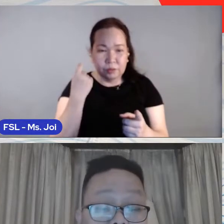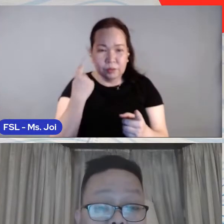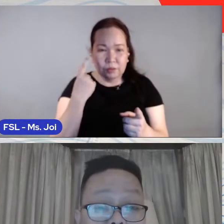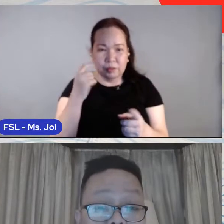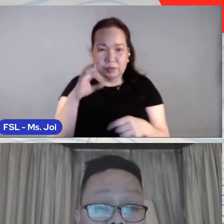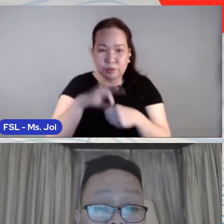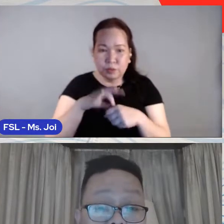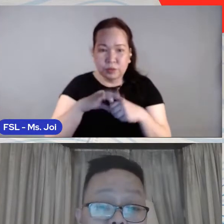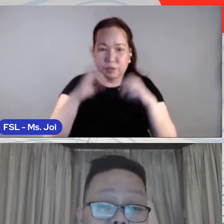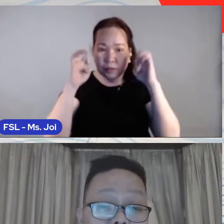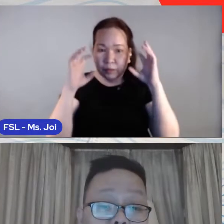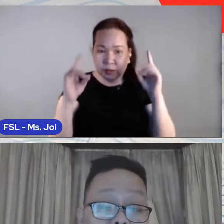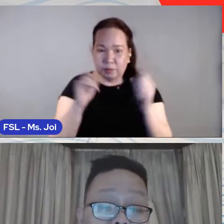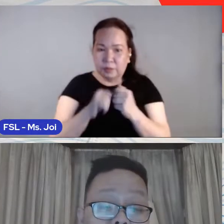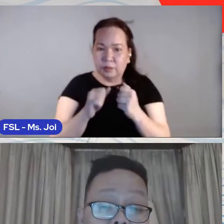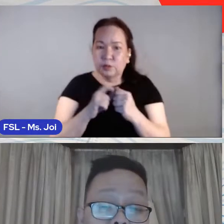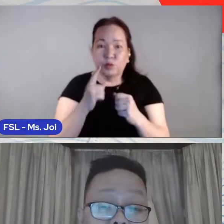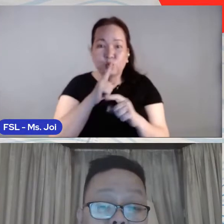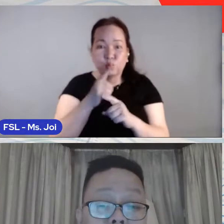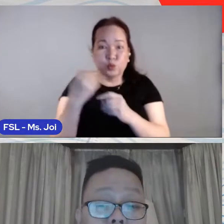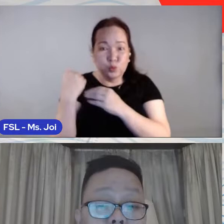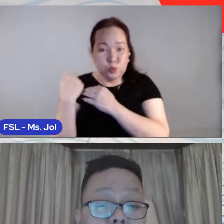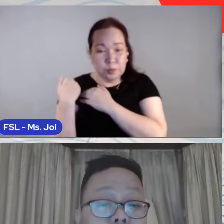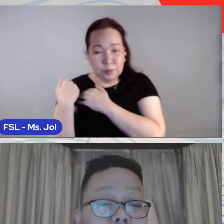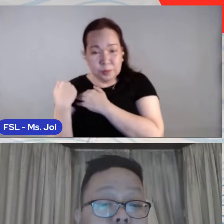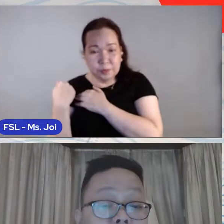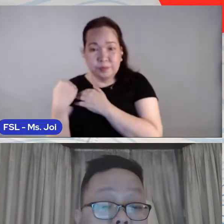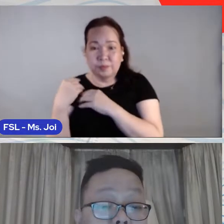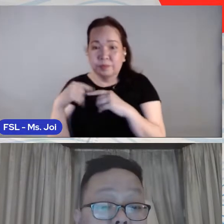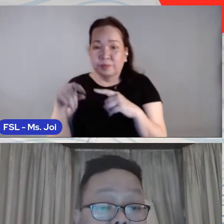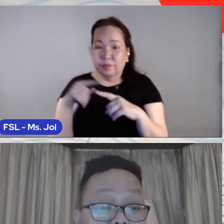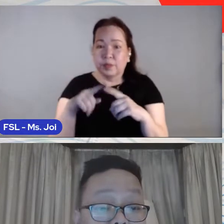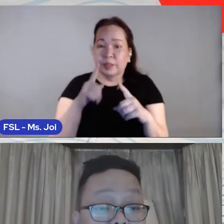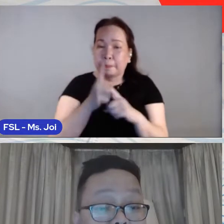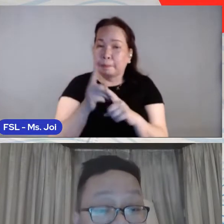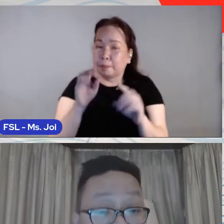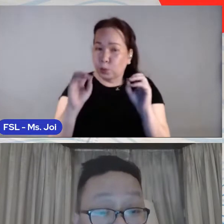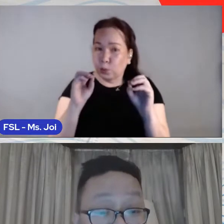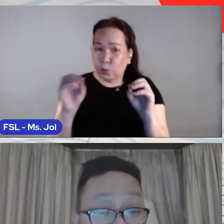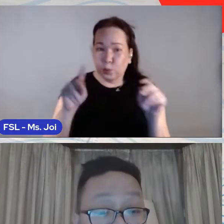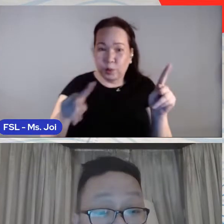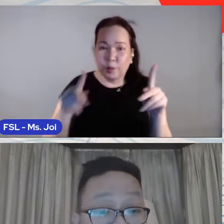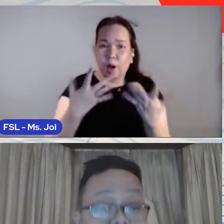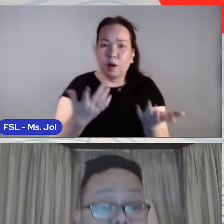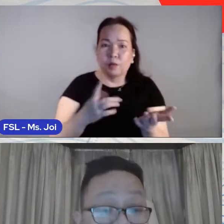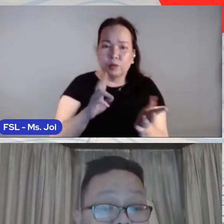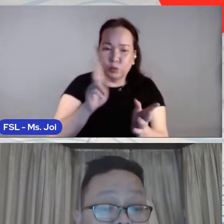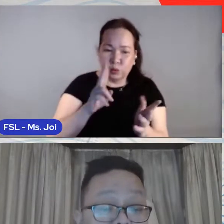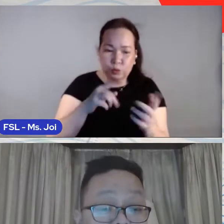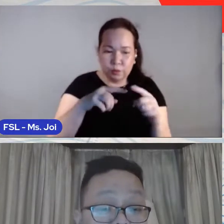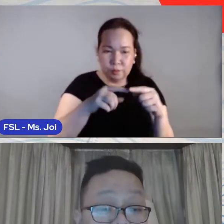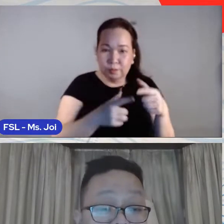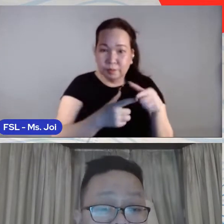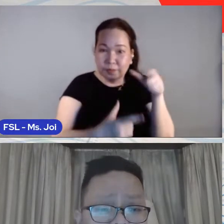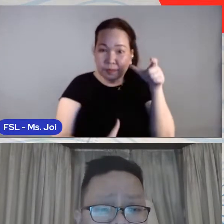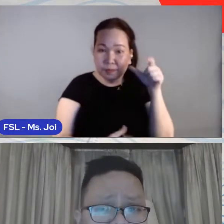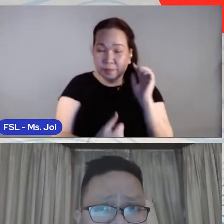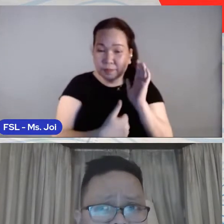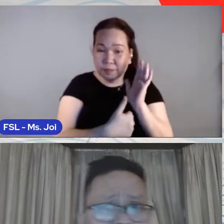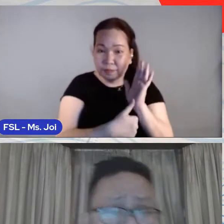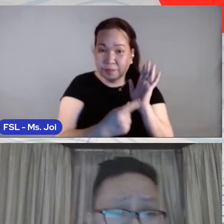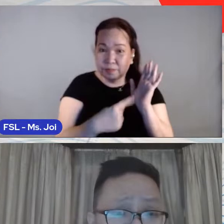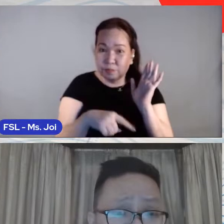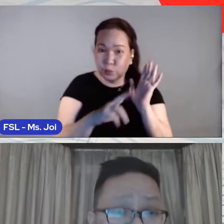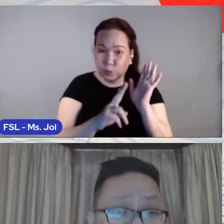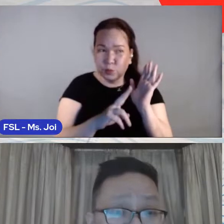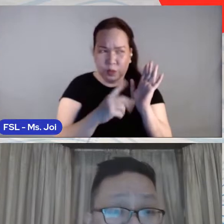ng voter education is to teach voters how to use the ballots correctly or properly. At dito natin makikita